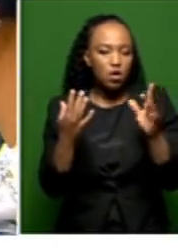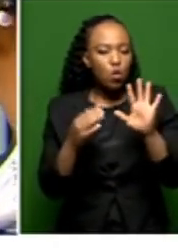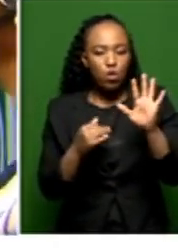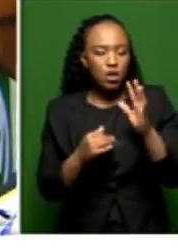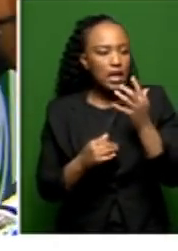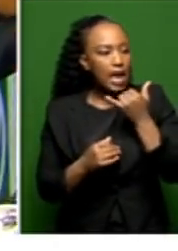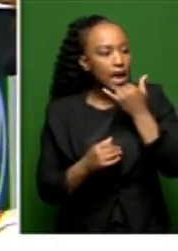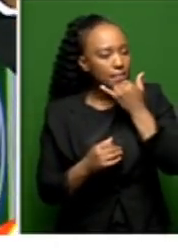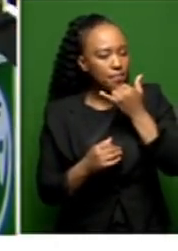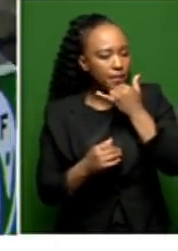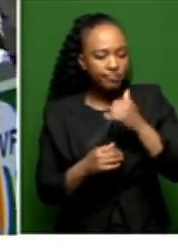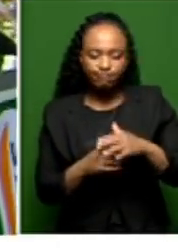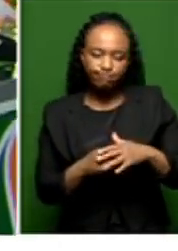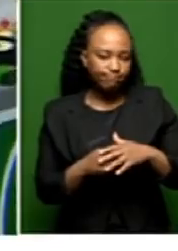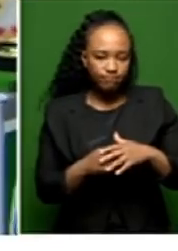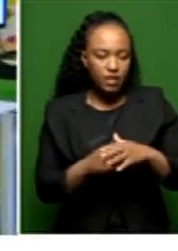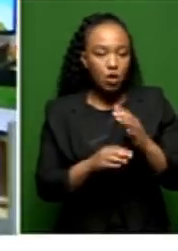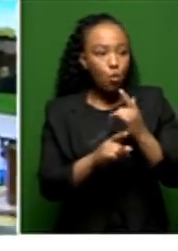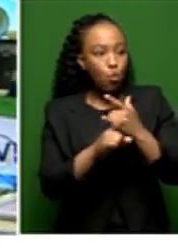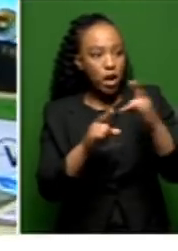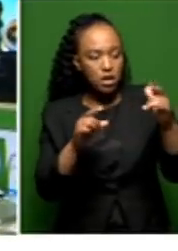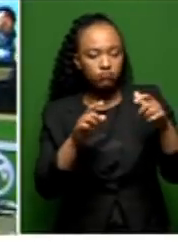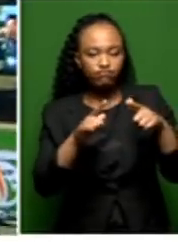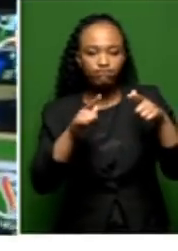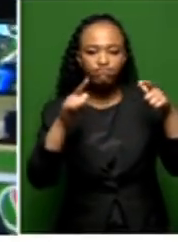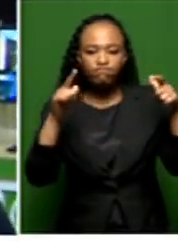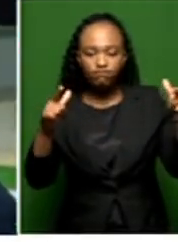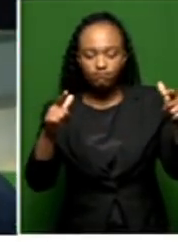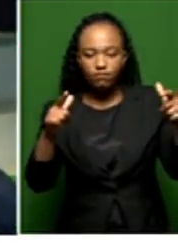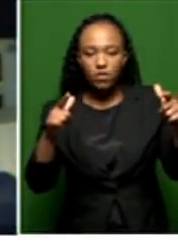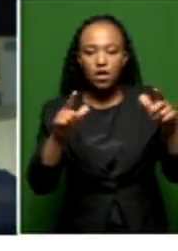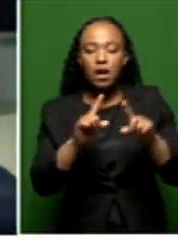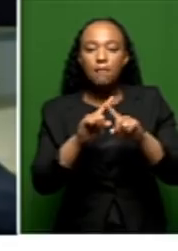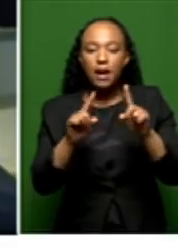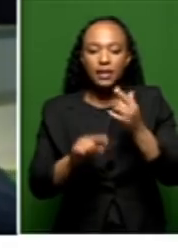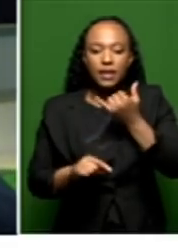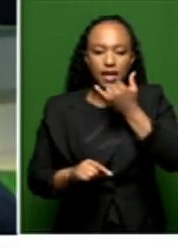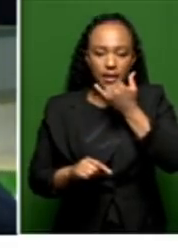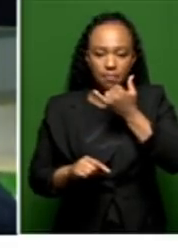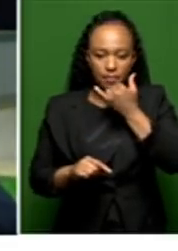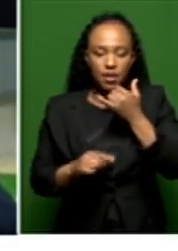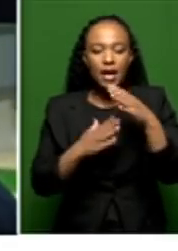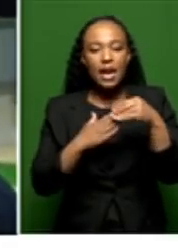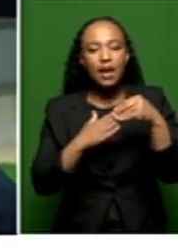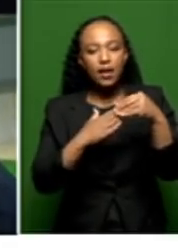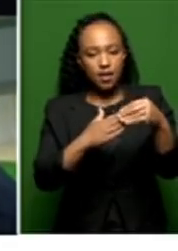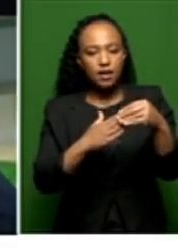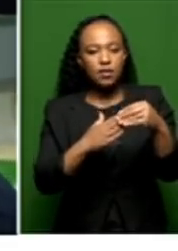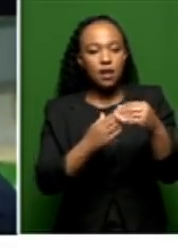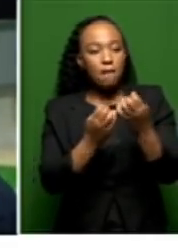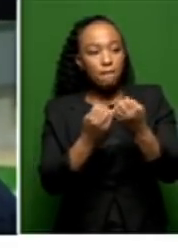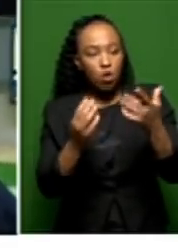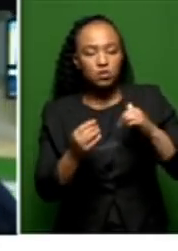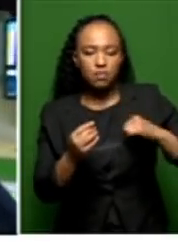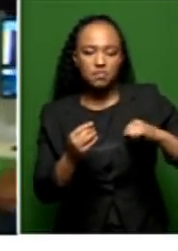not win outrightly. Let's start there. But we are happy that we are leading most of the